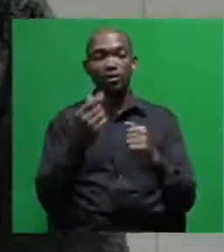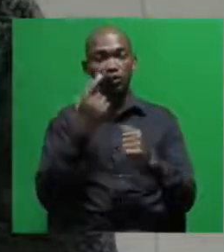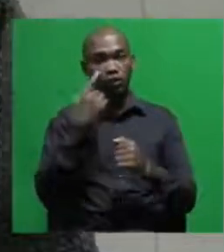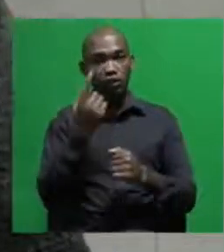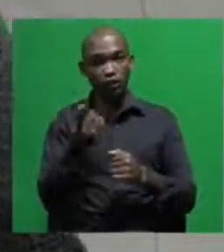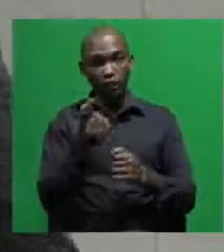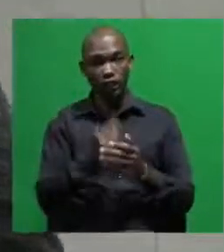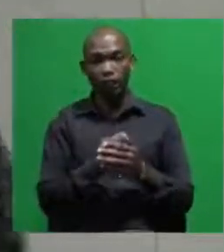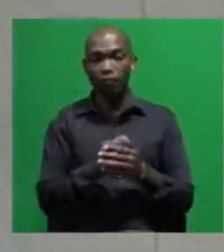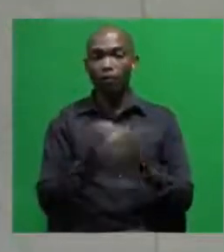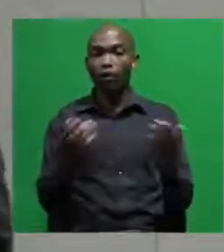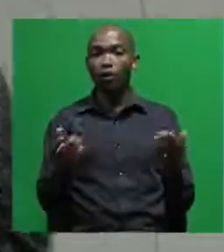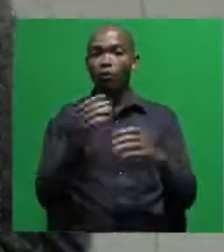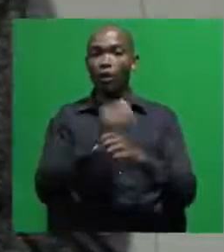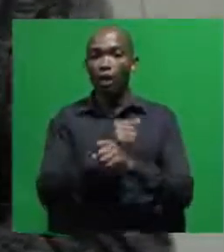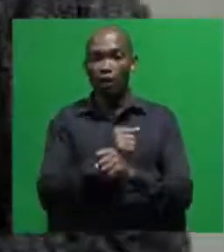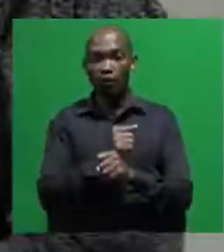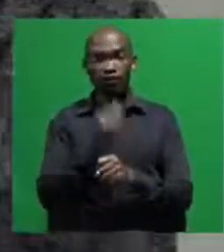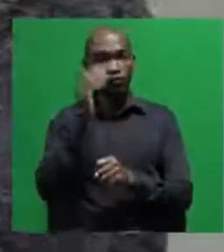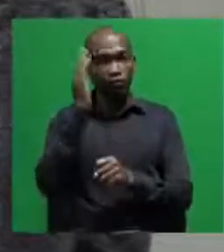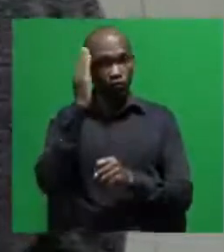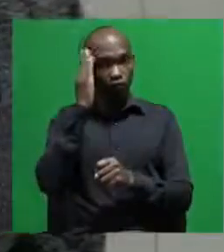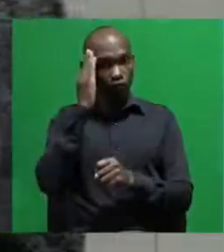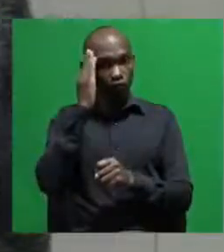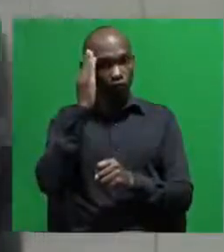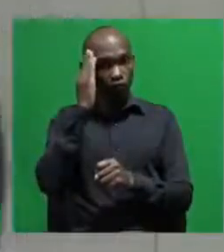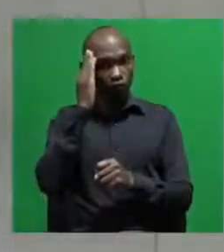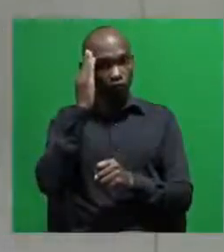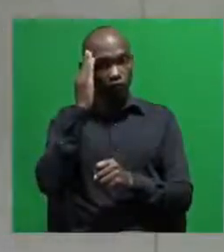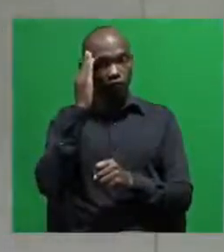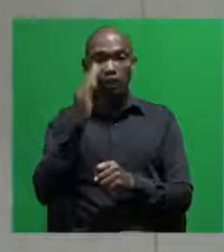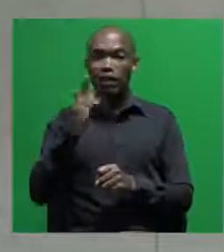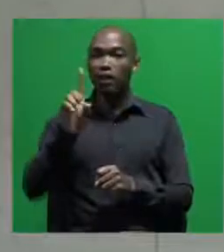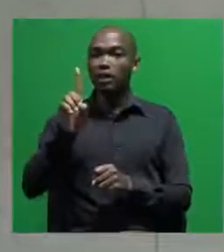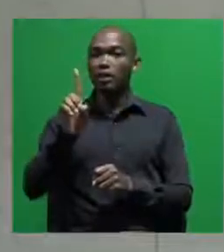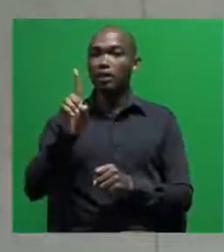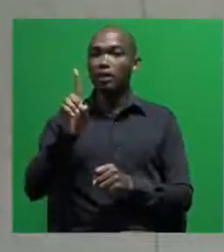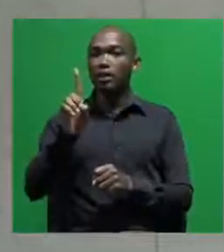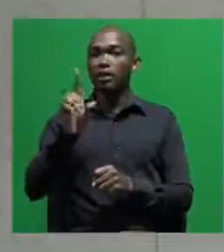that. So we have to know the dimension.